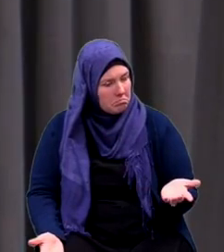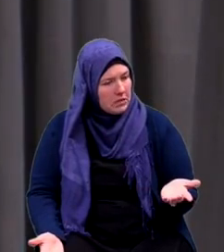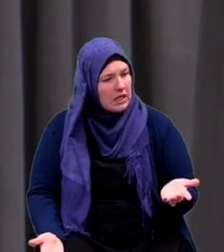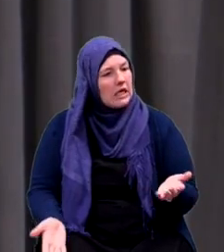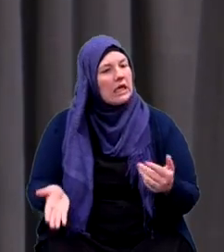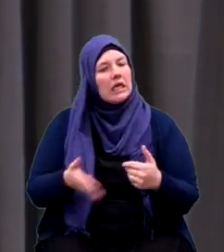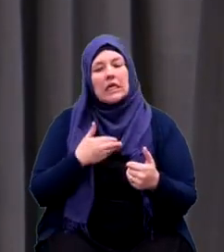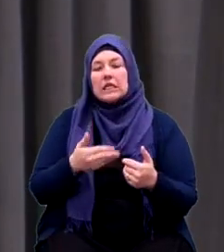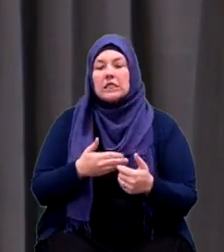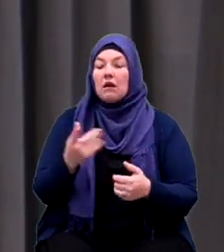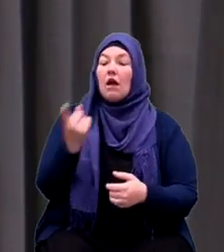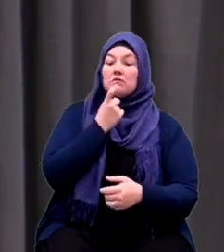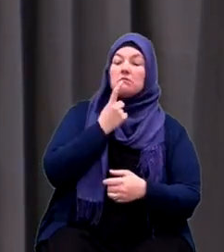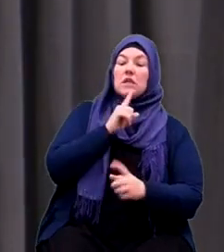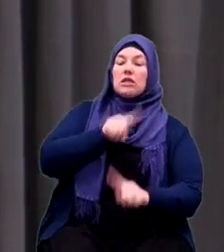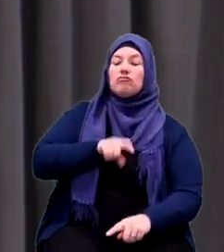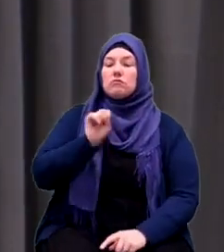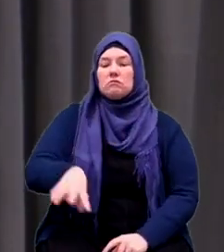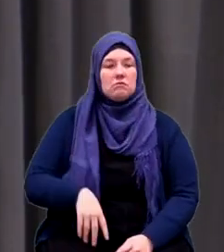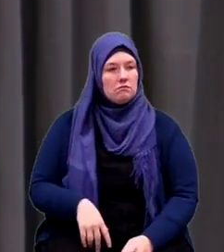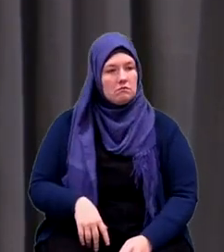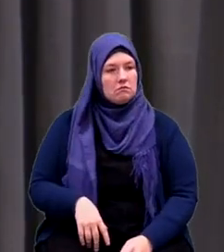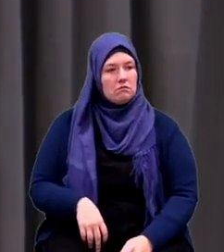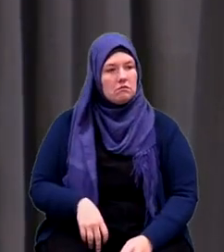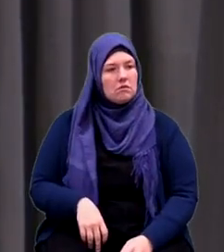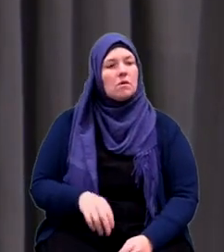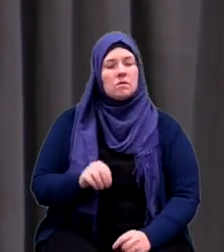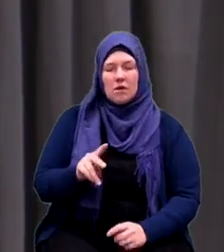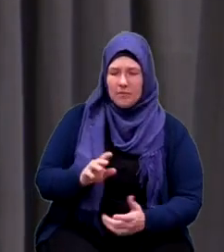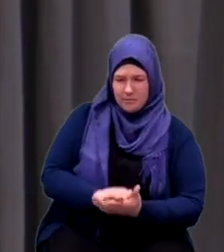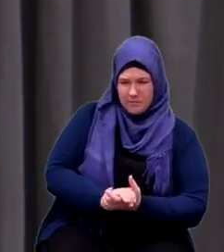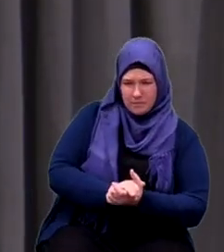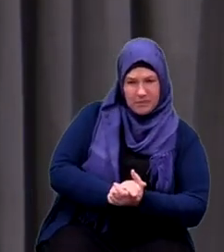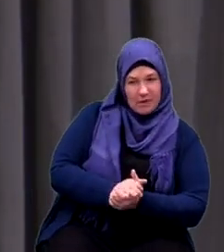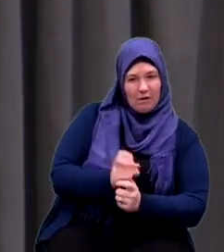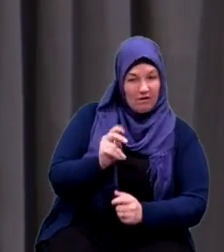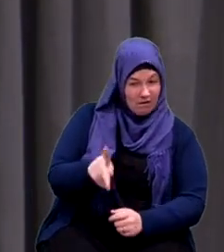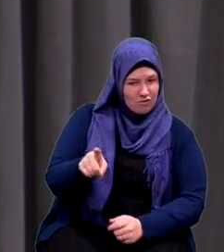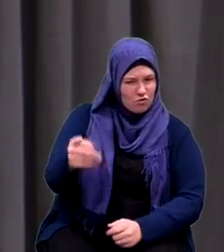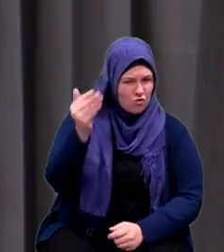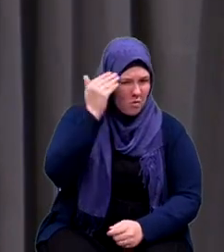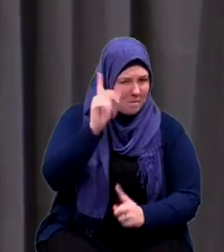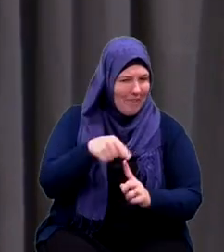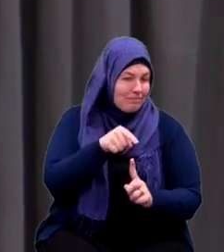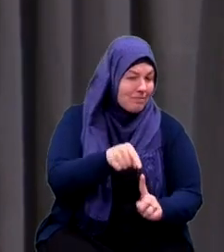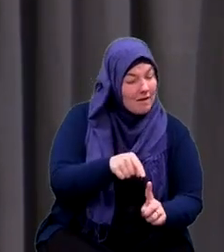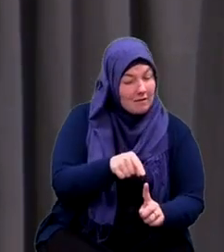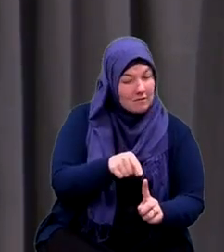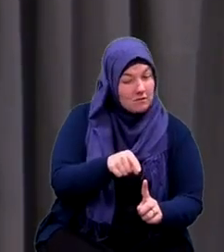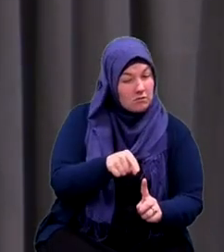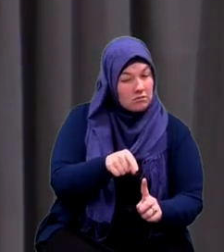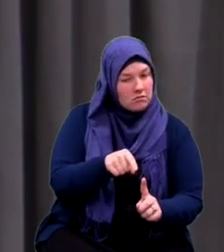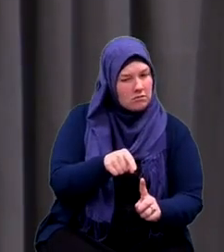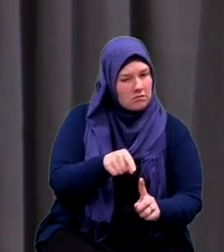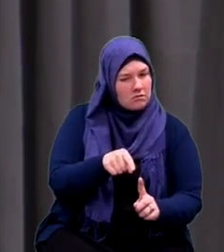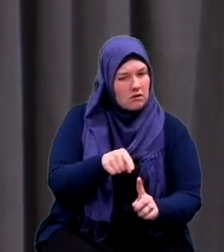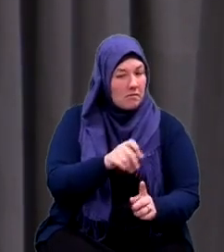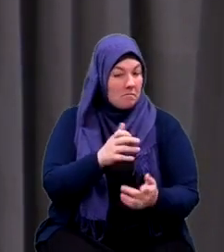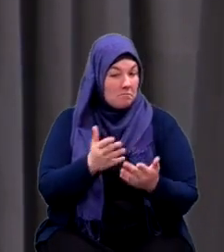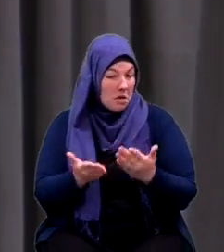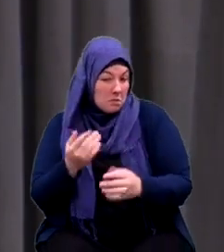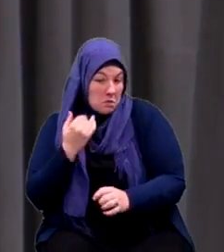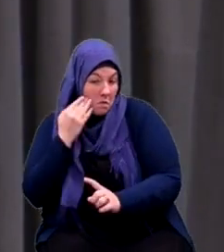us to say the answer is this, instead of saying, could you go and research? Have you come across this issue before?